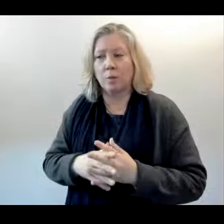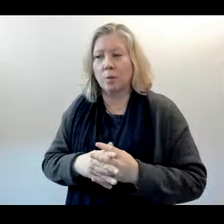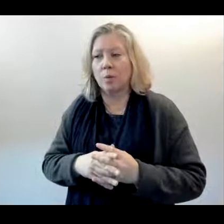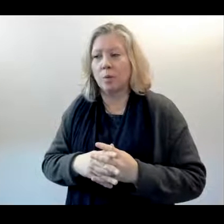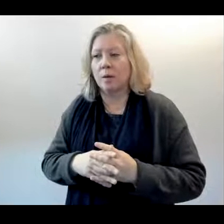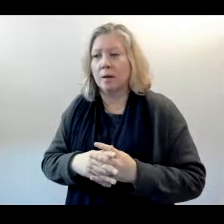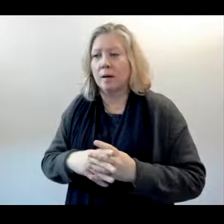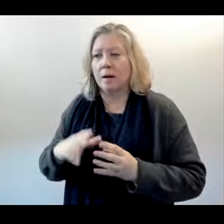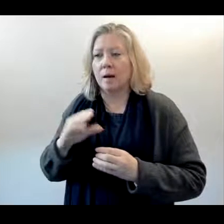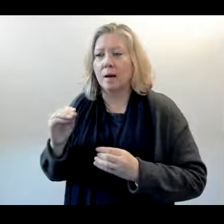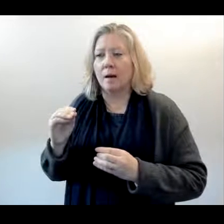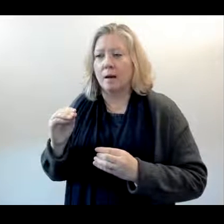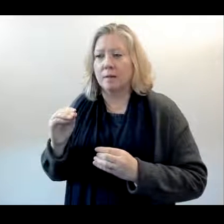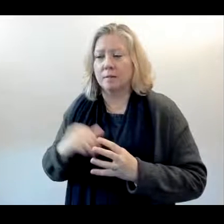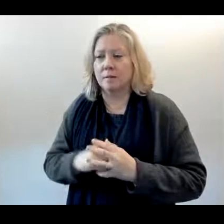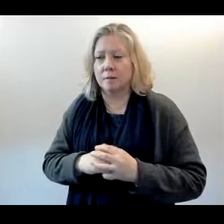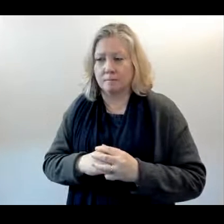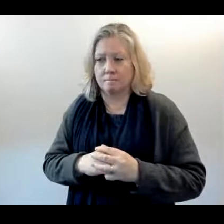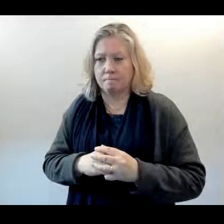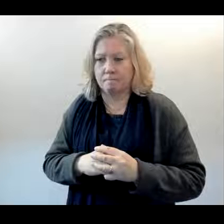will be Auster to Clay.